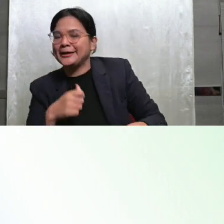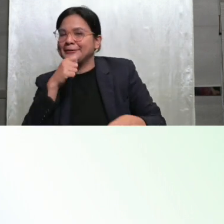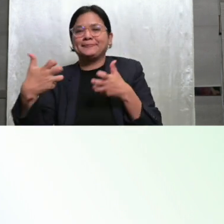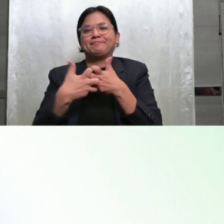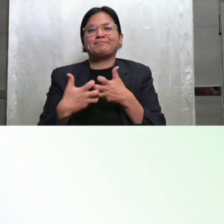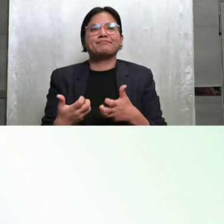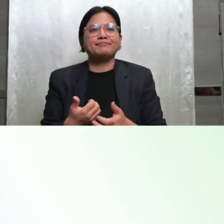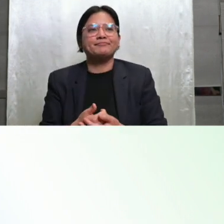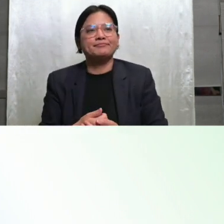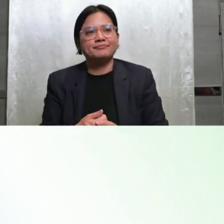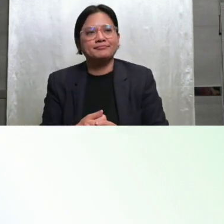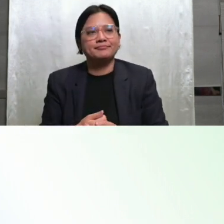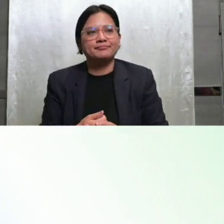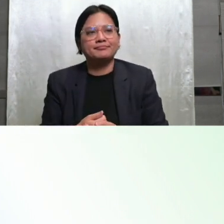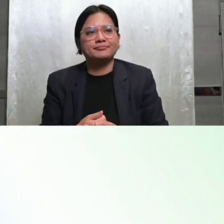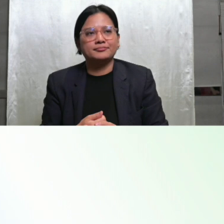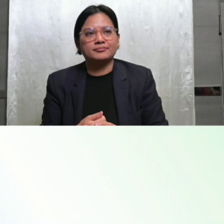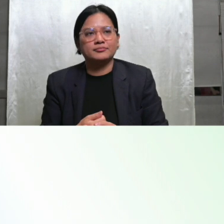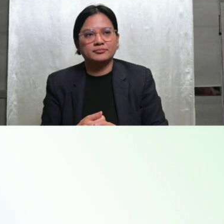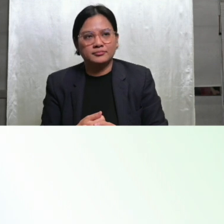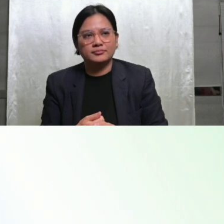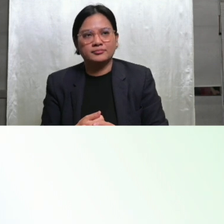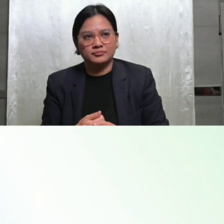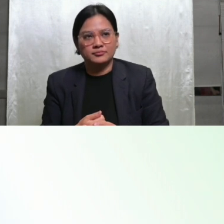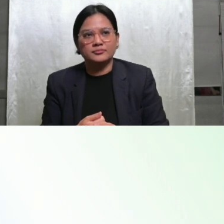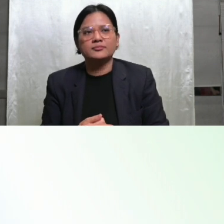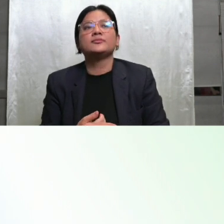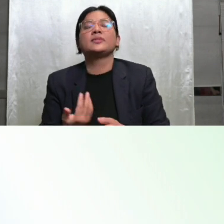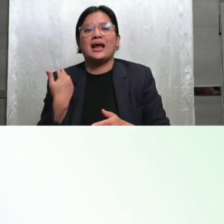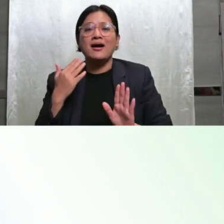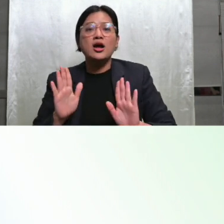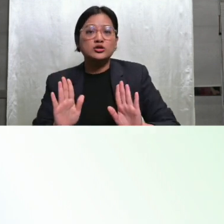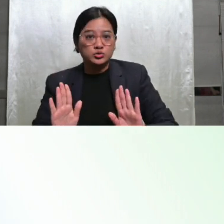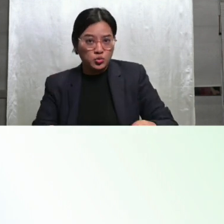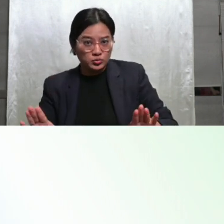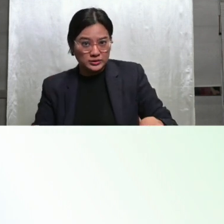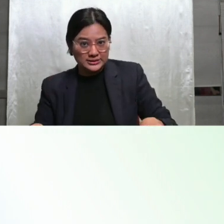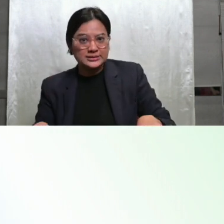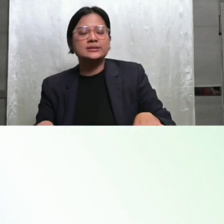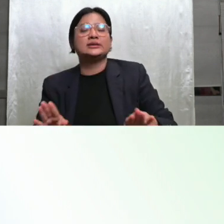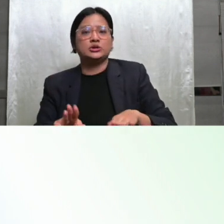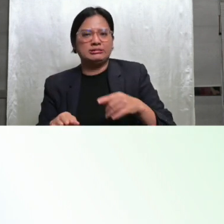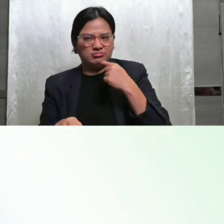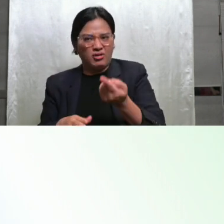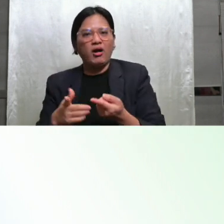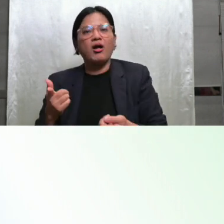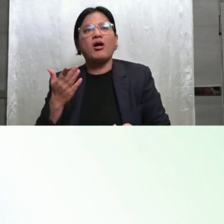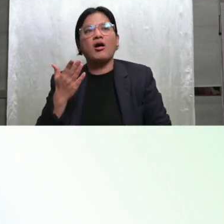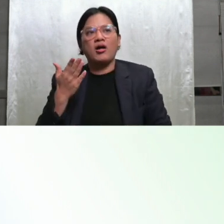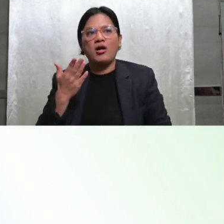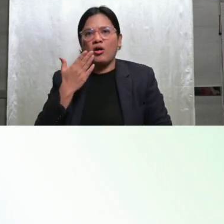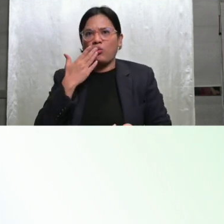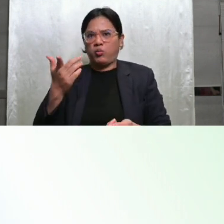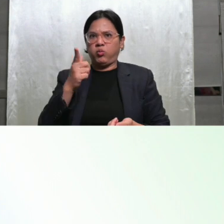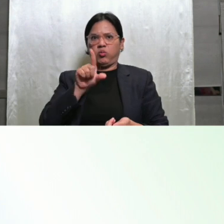harm. The worst thing you would want to do to an already struggling student is to confuse them further. We need to ensure that. And finally, we need to